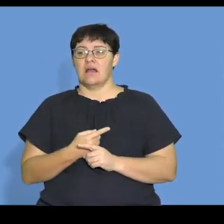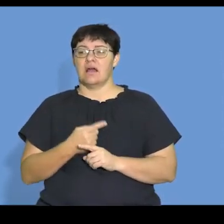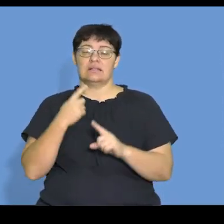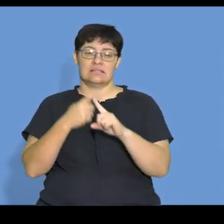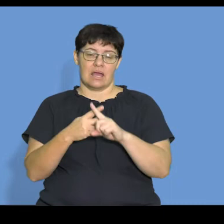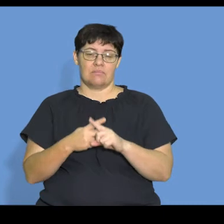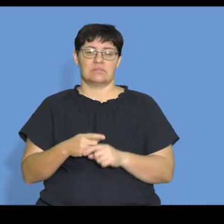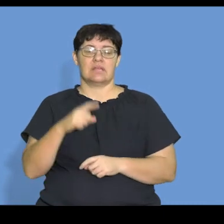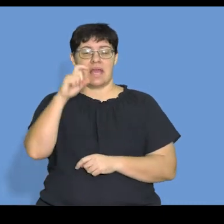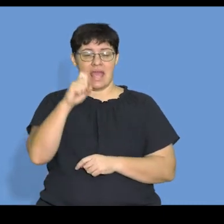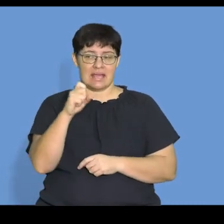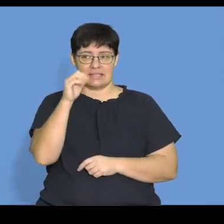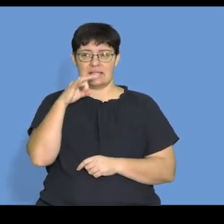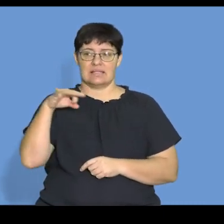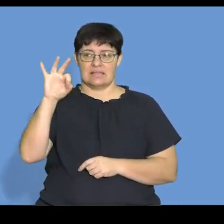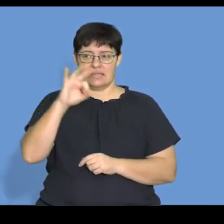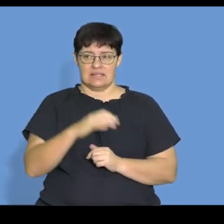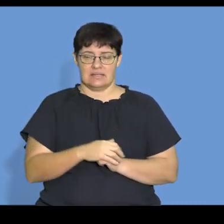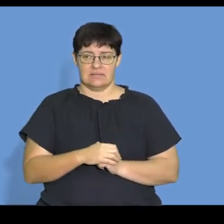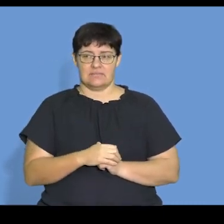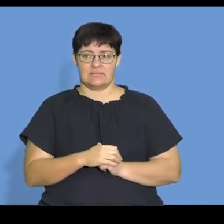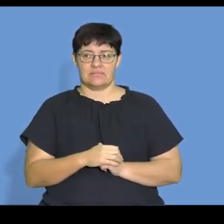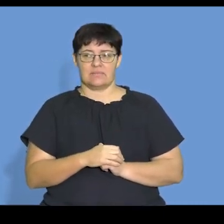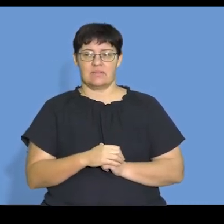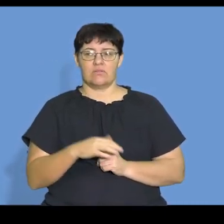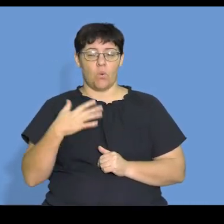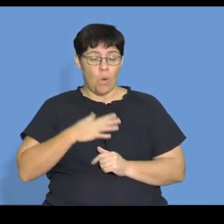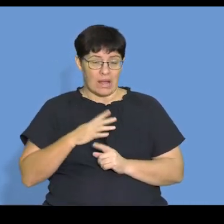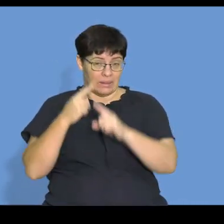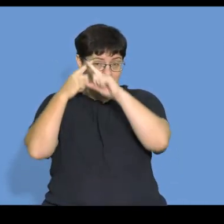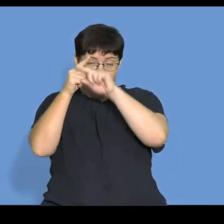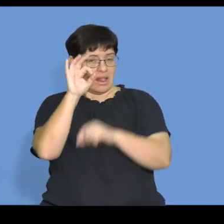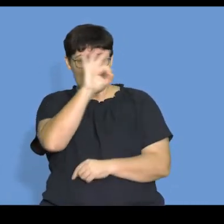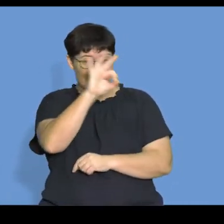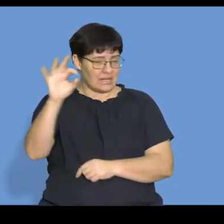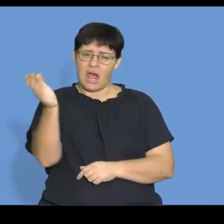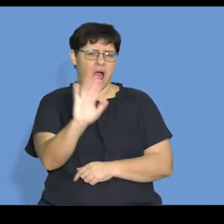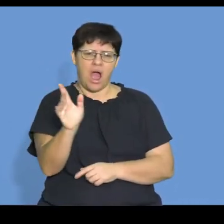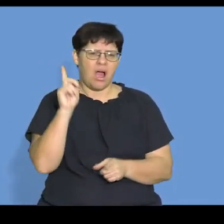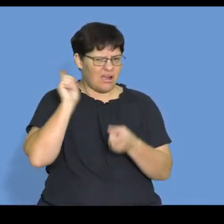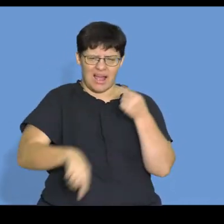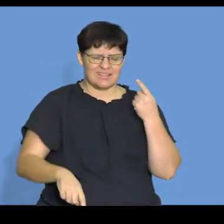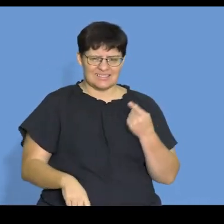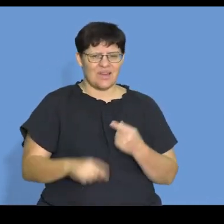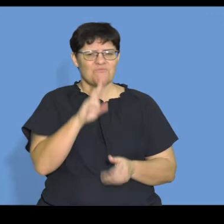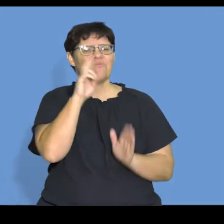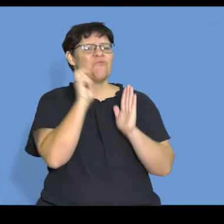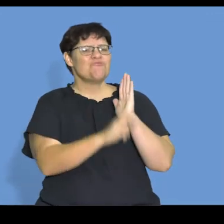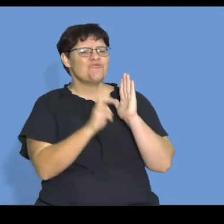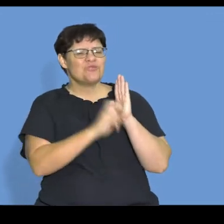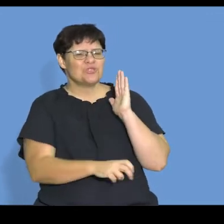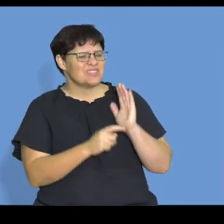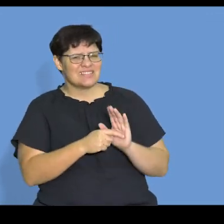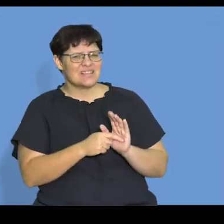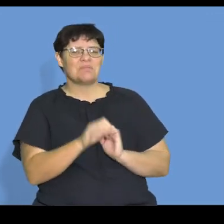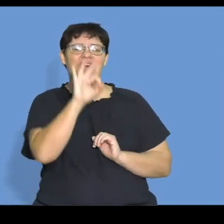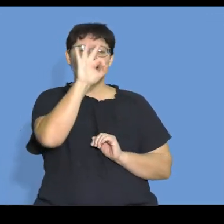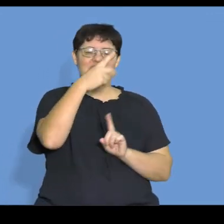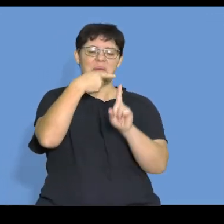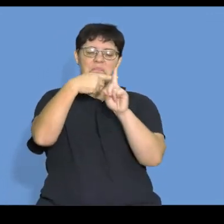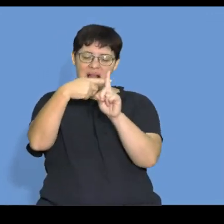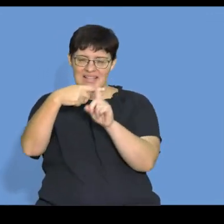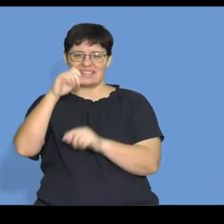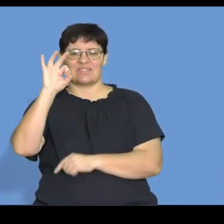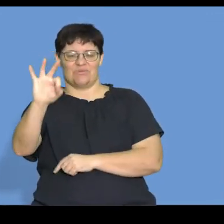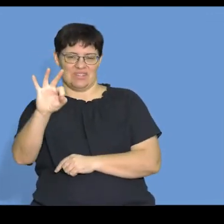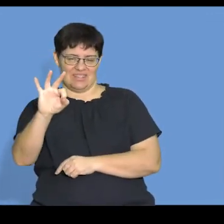exponent of 3. But I know that you will quickly want to multiply those 3's. You can't do that. According to the laws of exponents, I must add